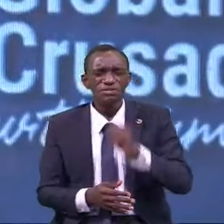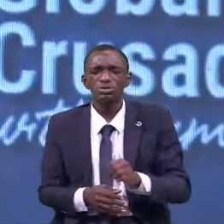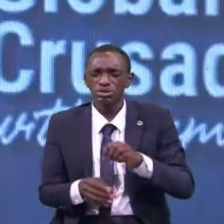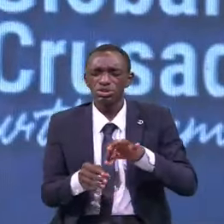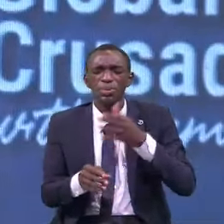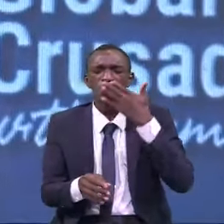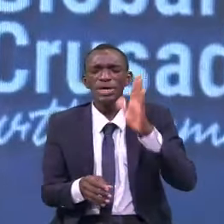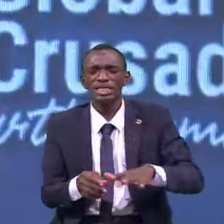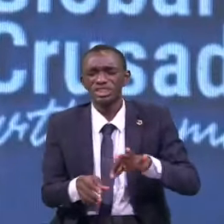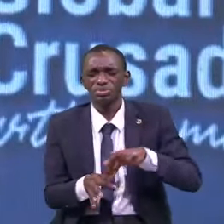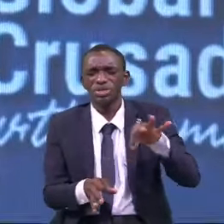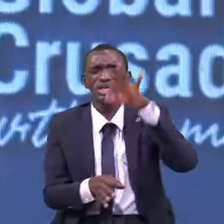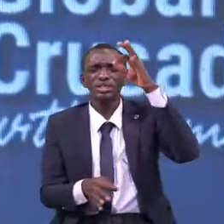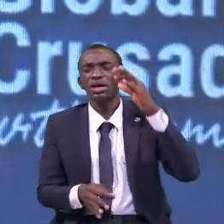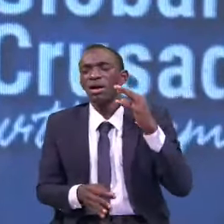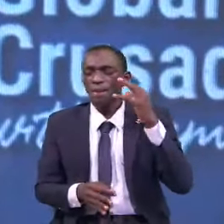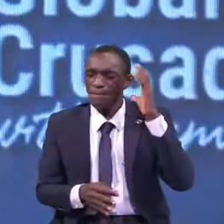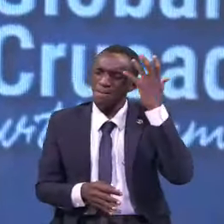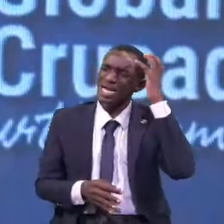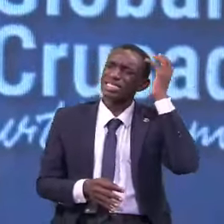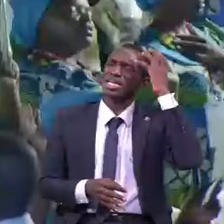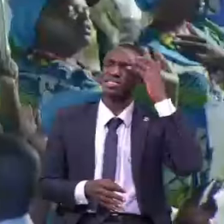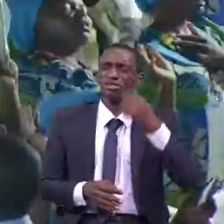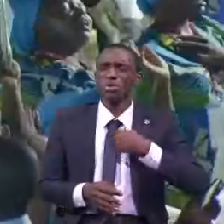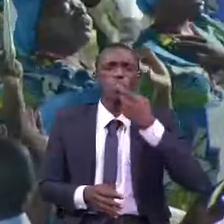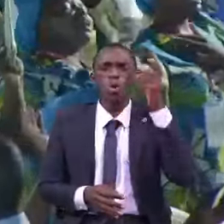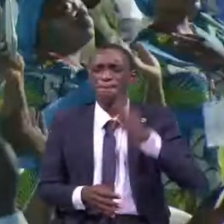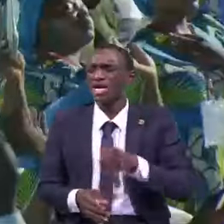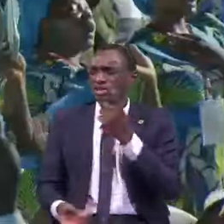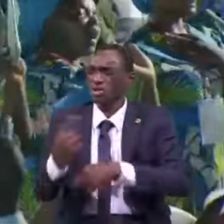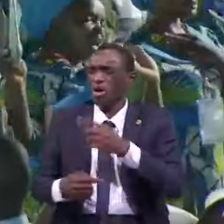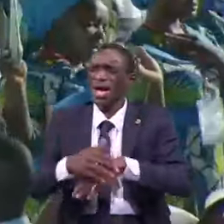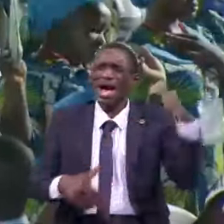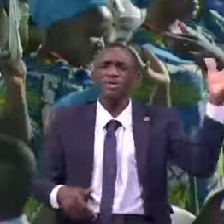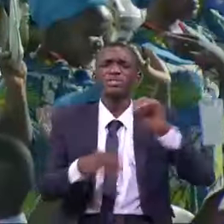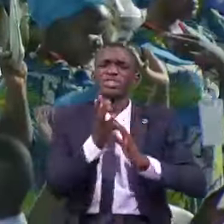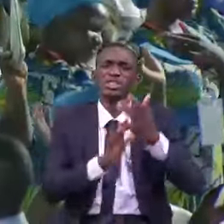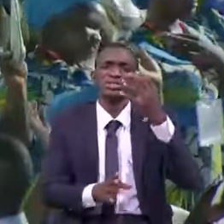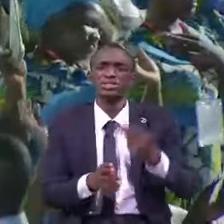I pray and I command, come out in Jesus' name.